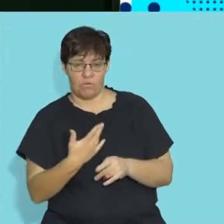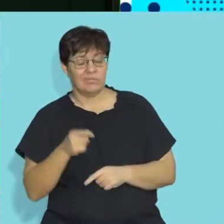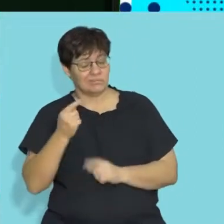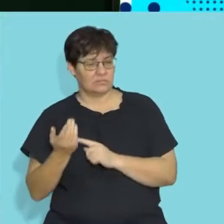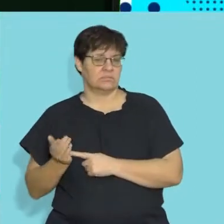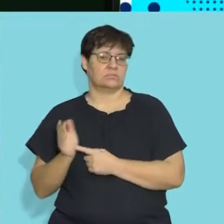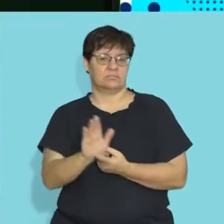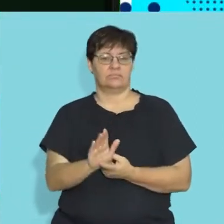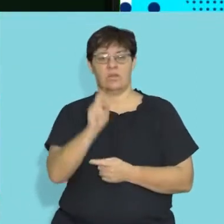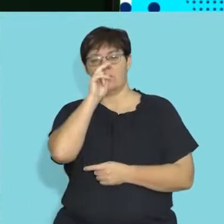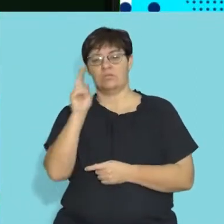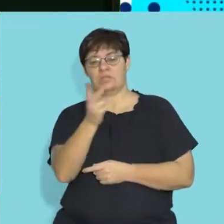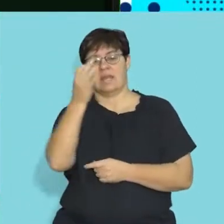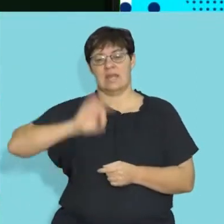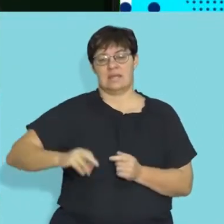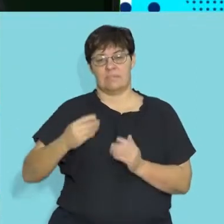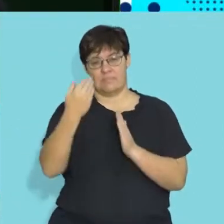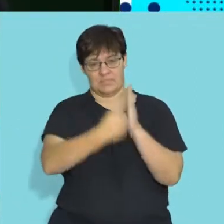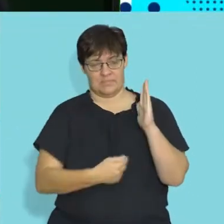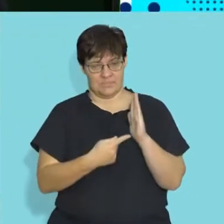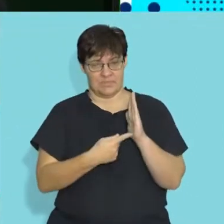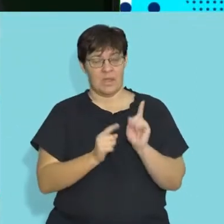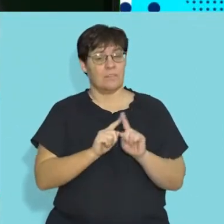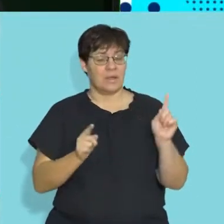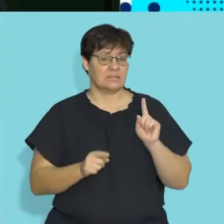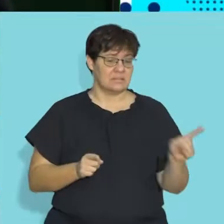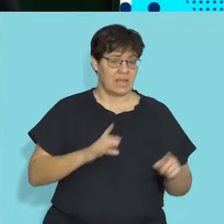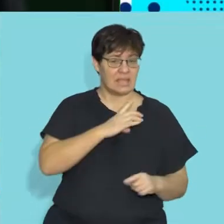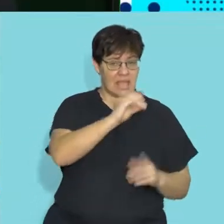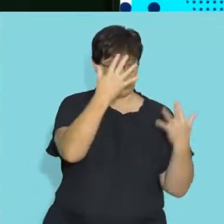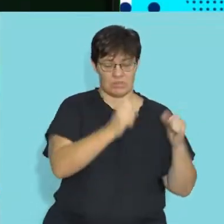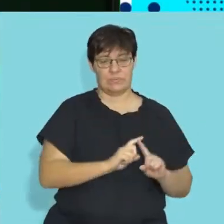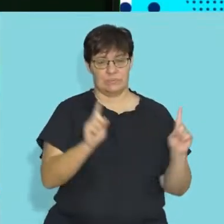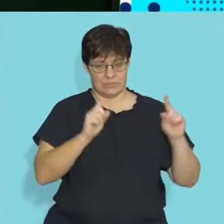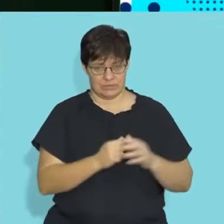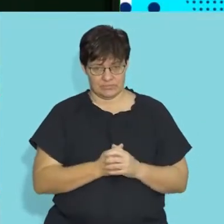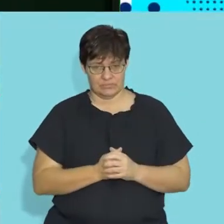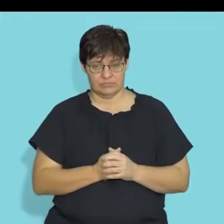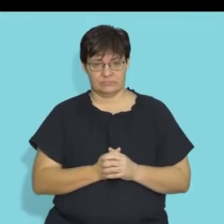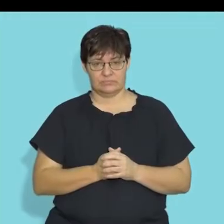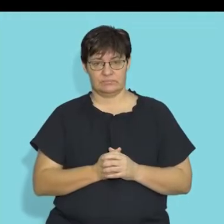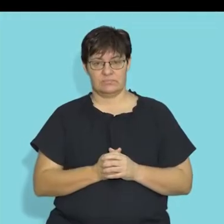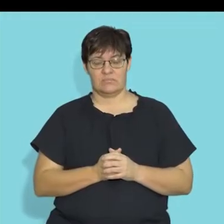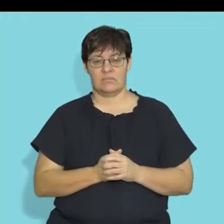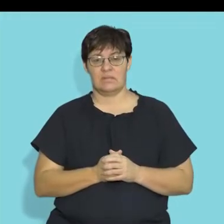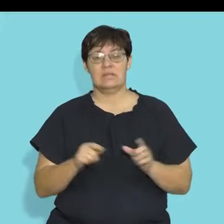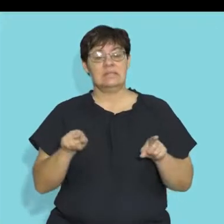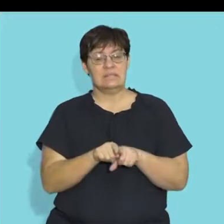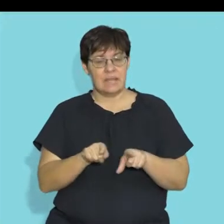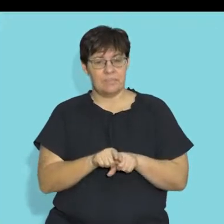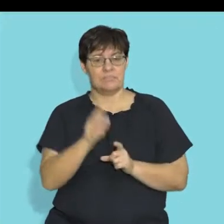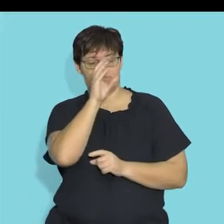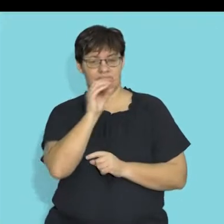appear in my projected income statement, but not in my cash budget. And then also, it takes into